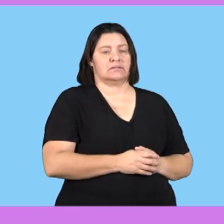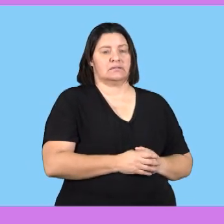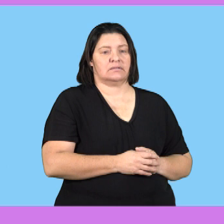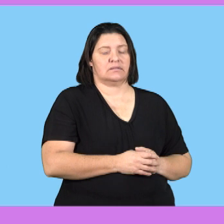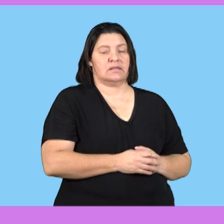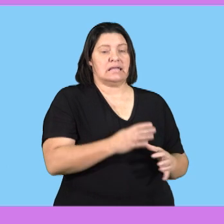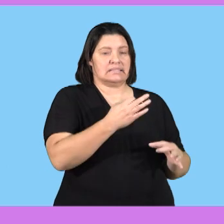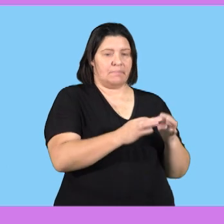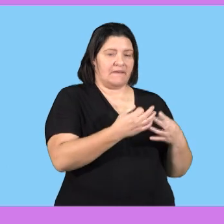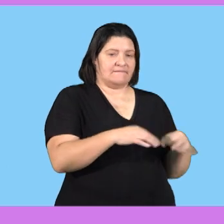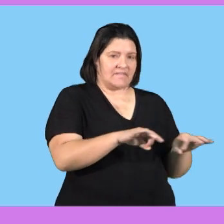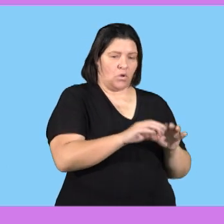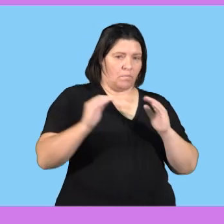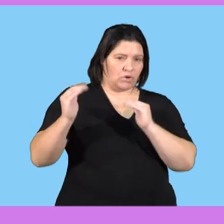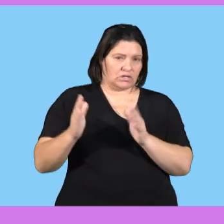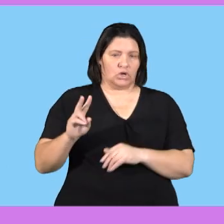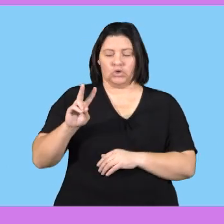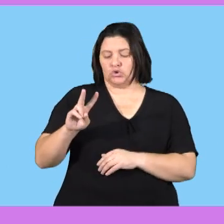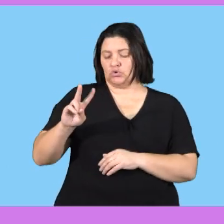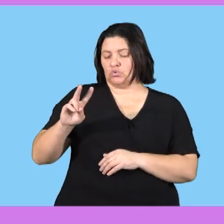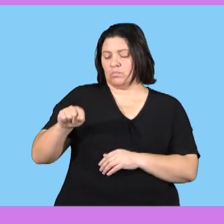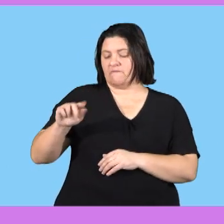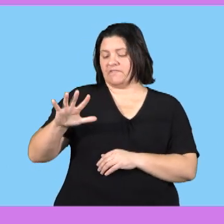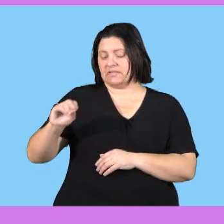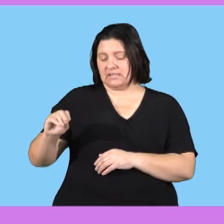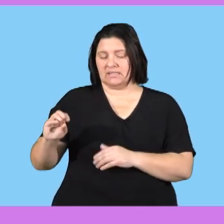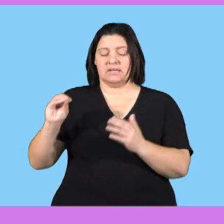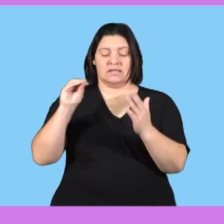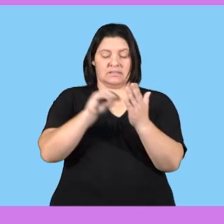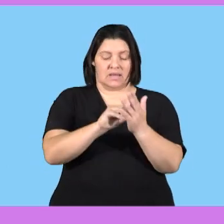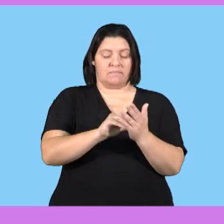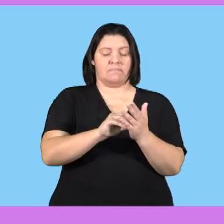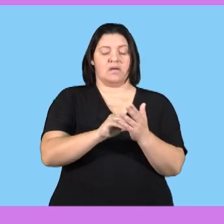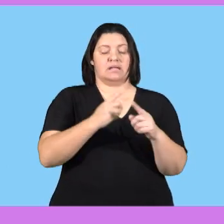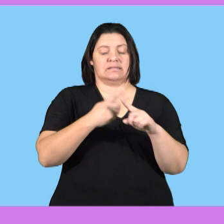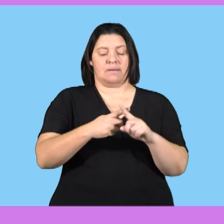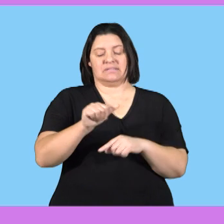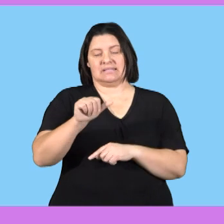going to simplify the values in brackets. So 250 multiplied by